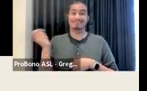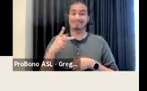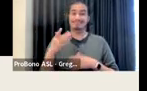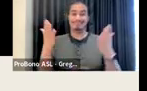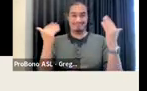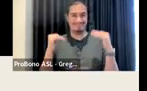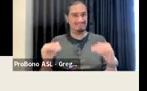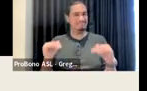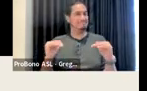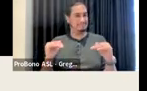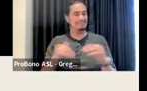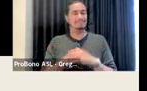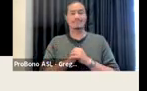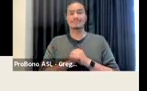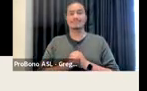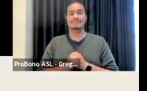next.